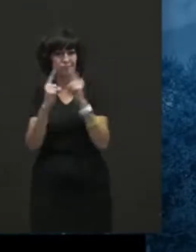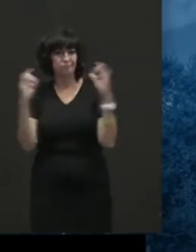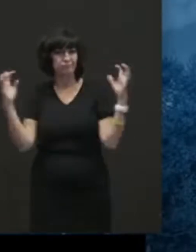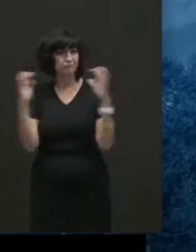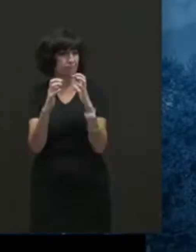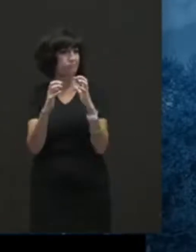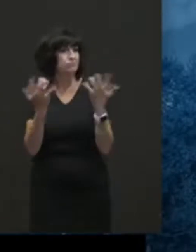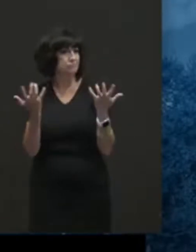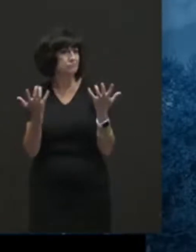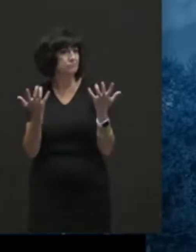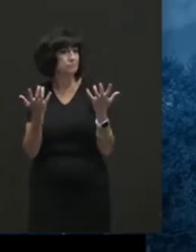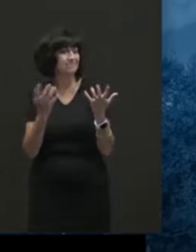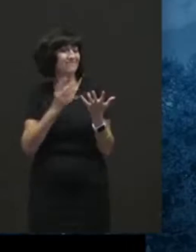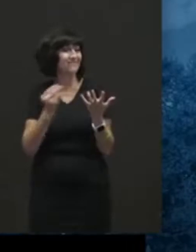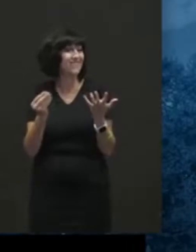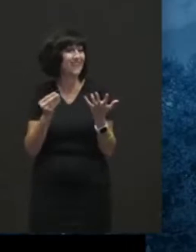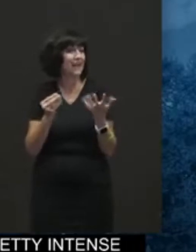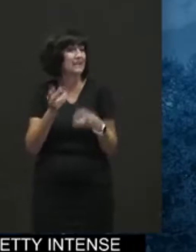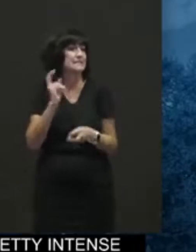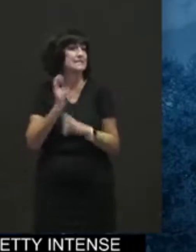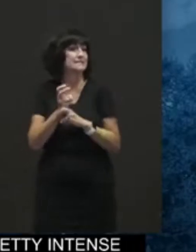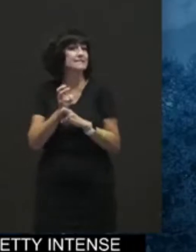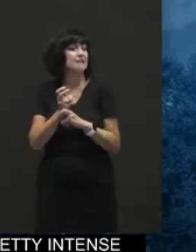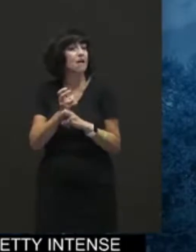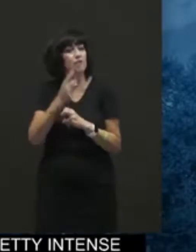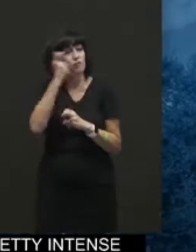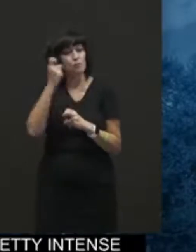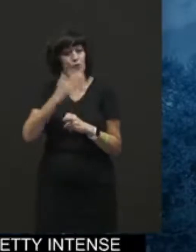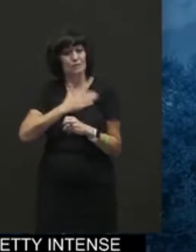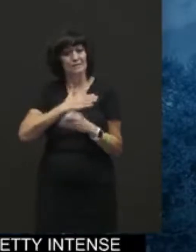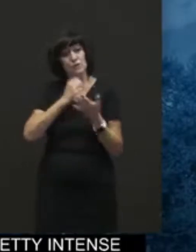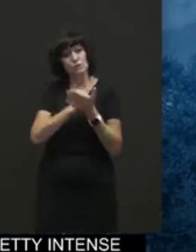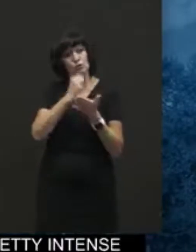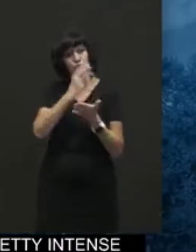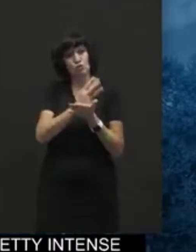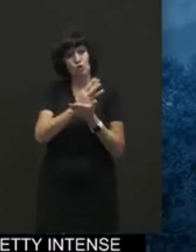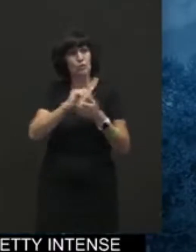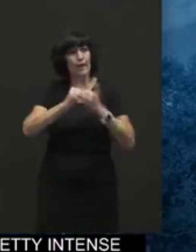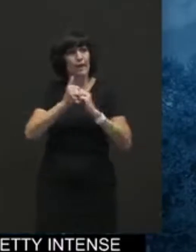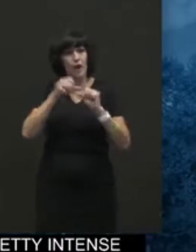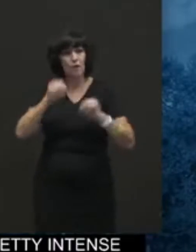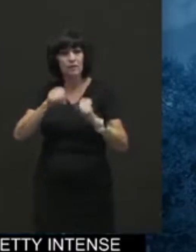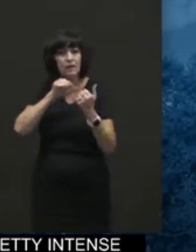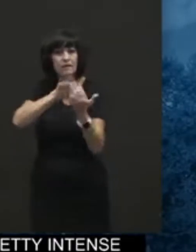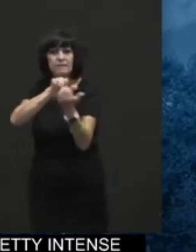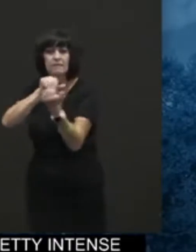social workers, interveners, probation and parole officers. It's just a whole new approach that